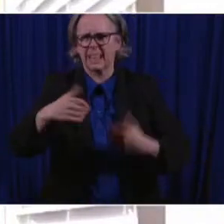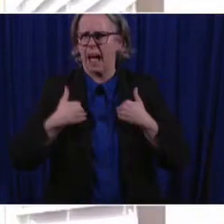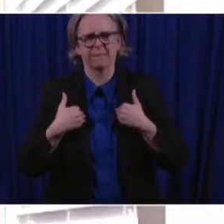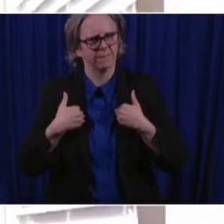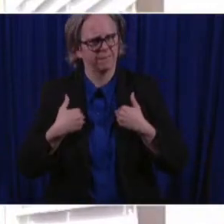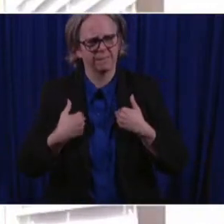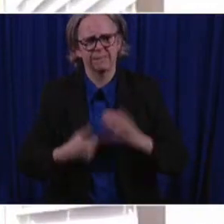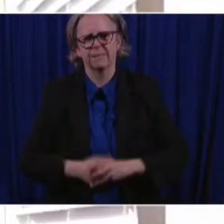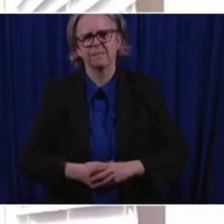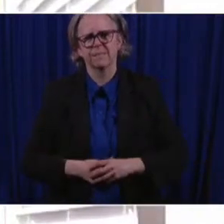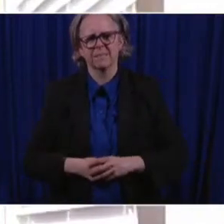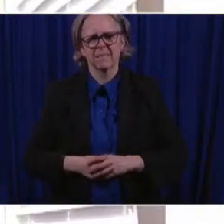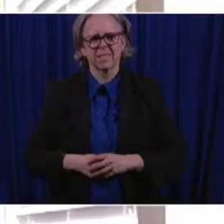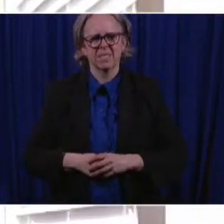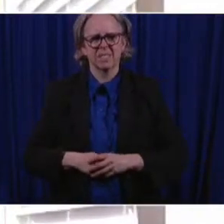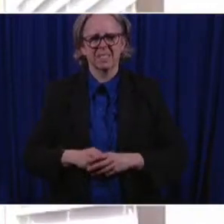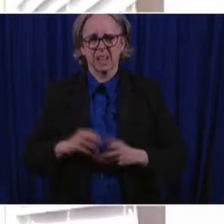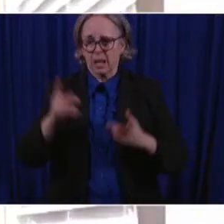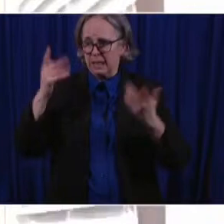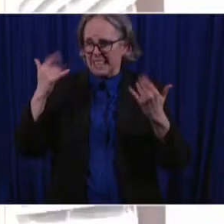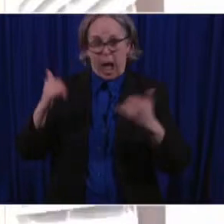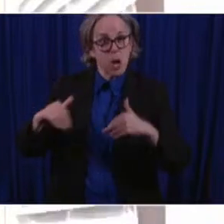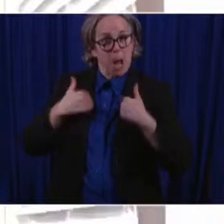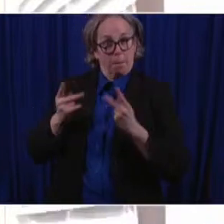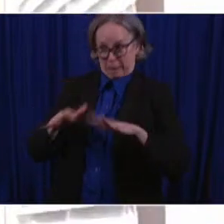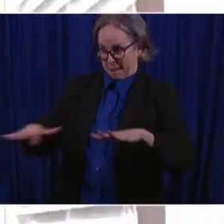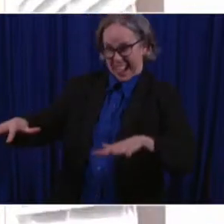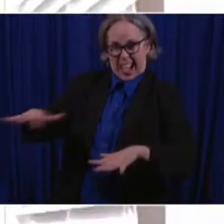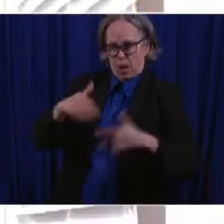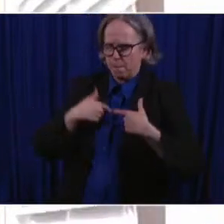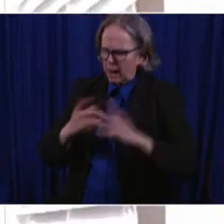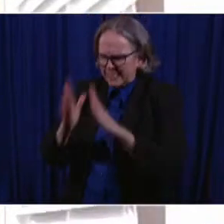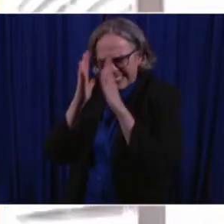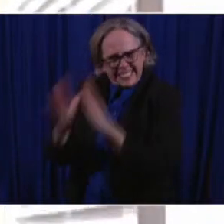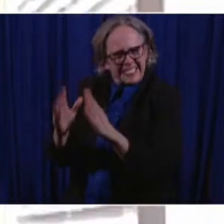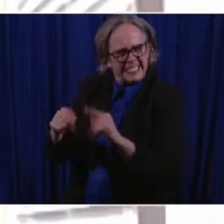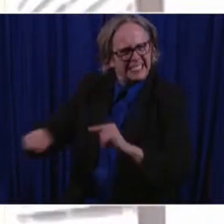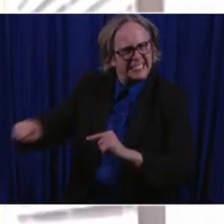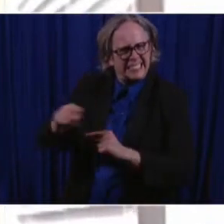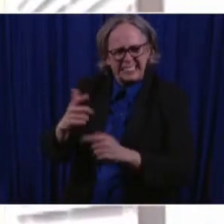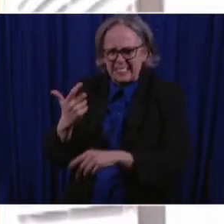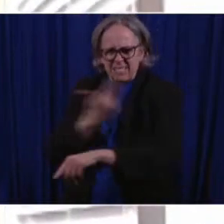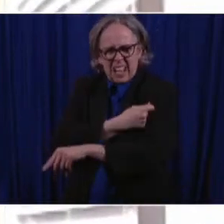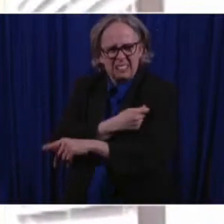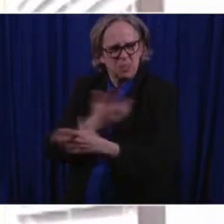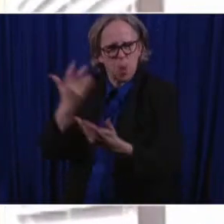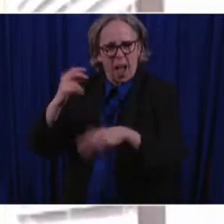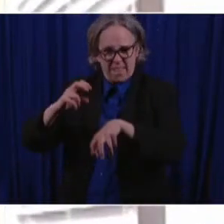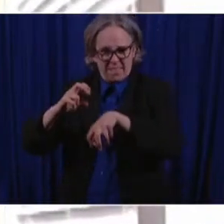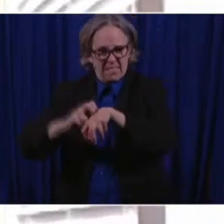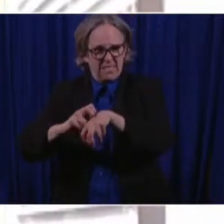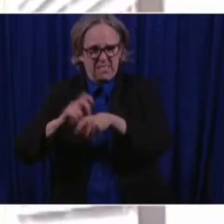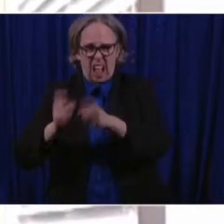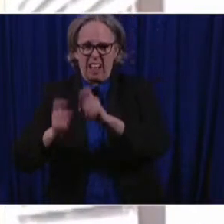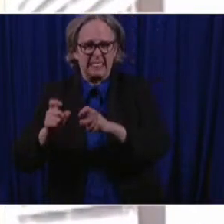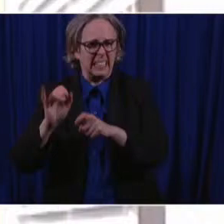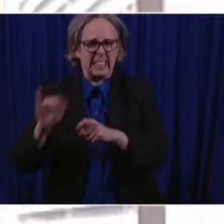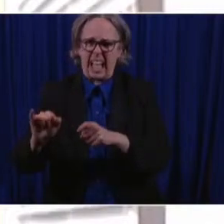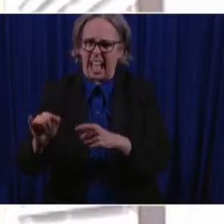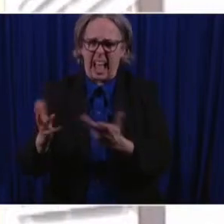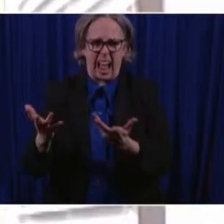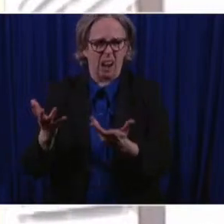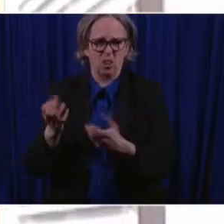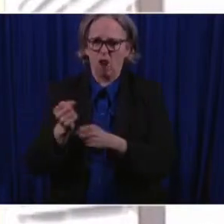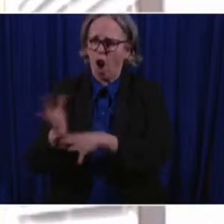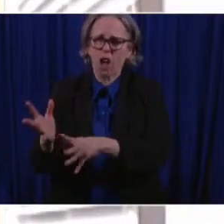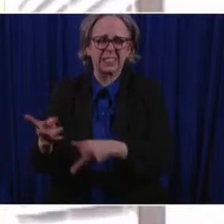be more of a threat as we get older, it is not benign. We shared